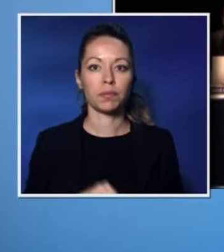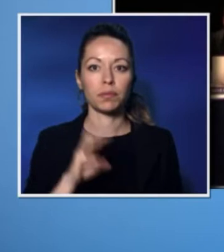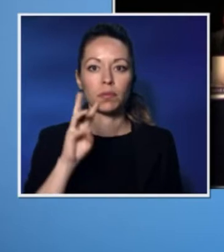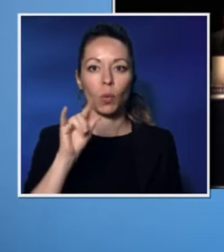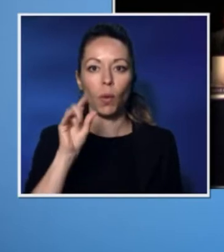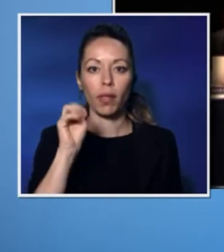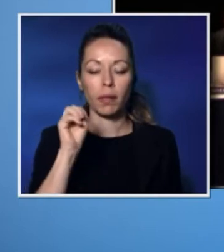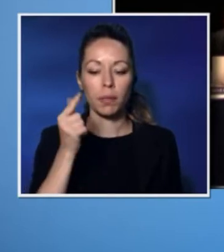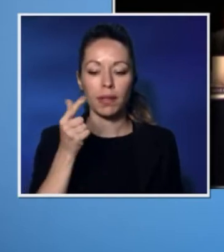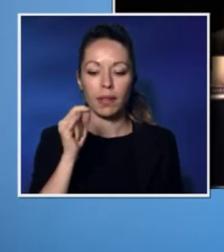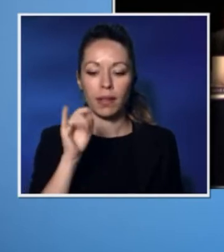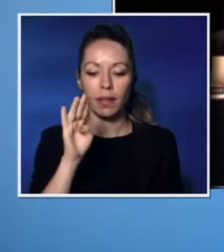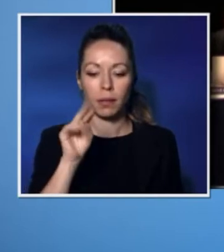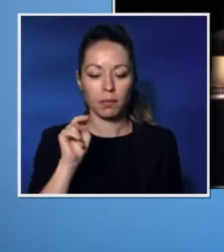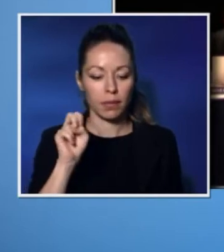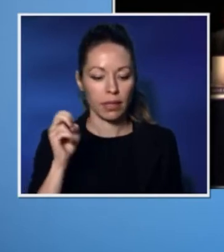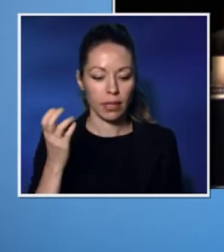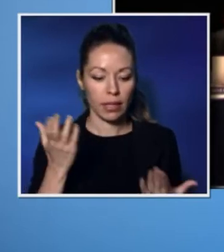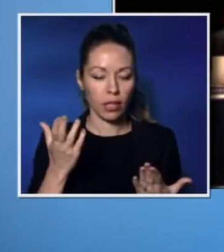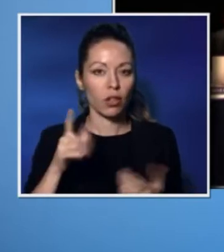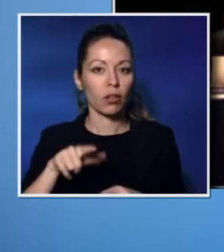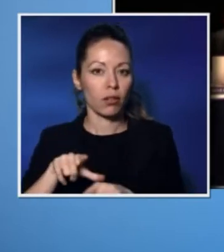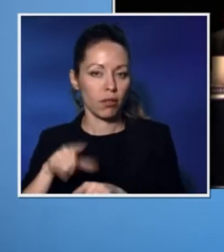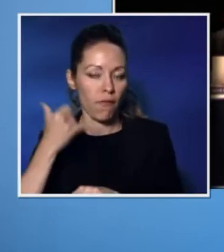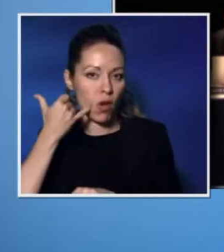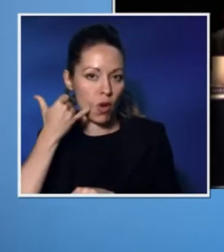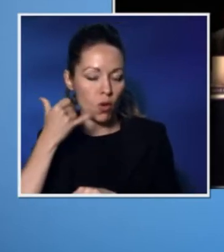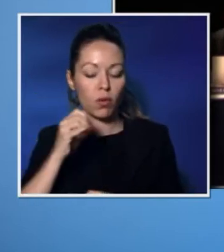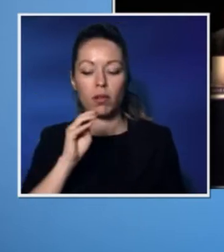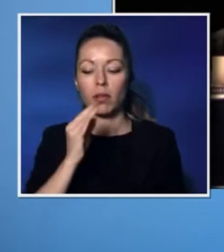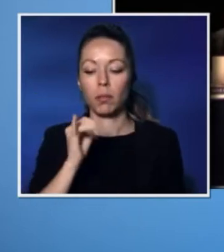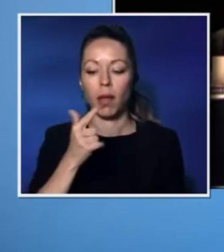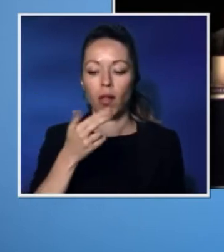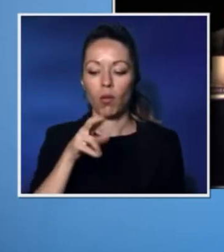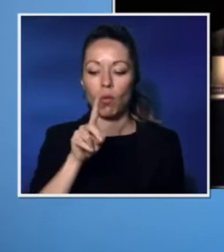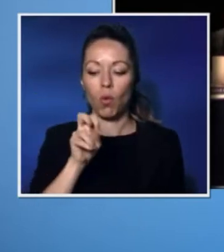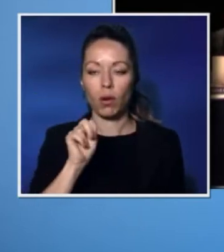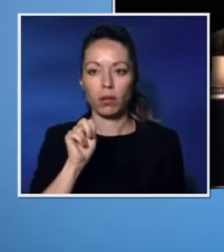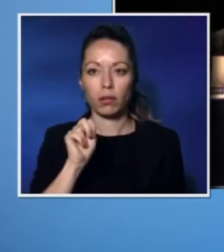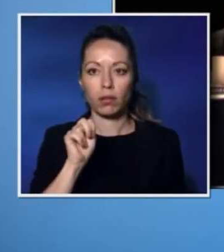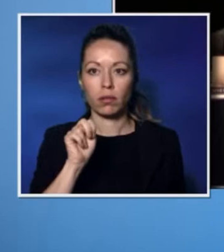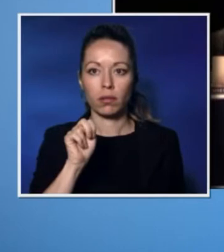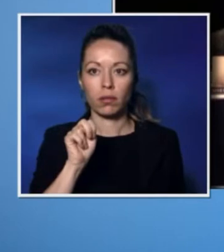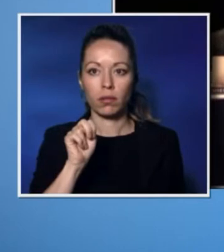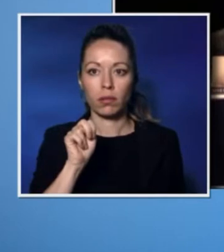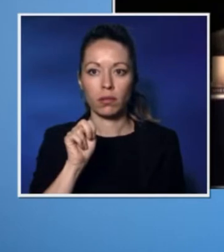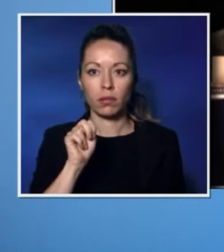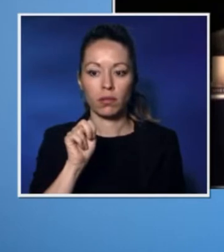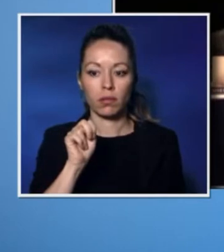William Gibney, Here. Michael Gordon,